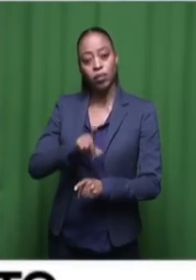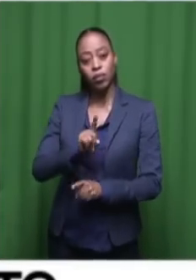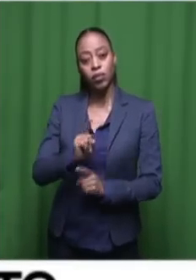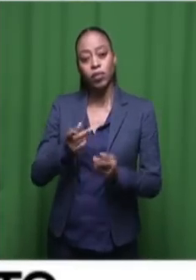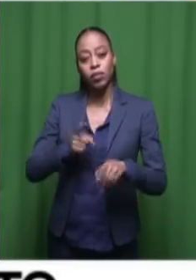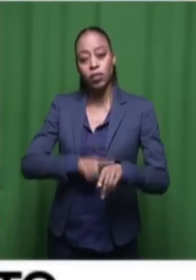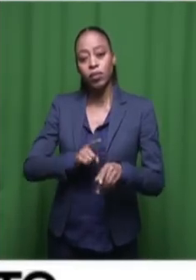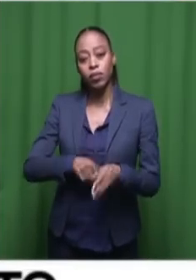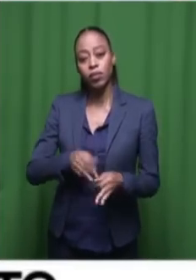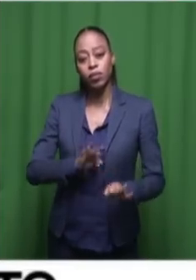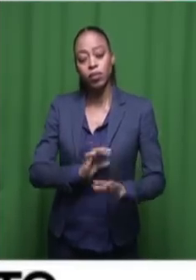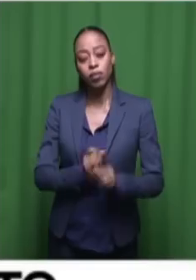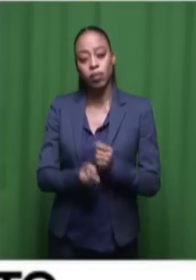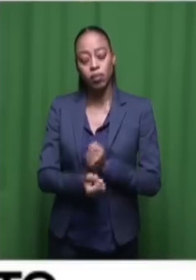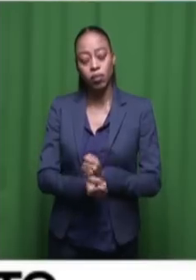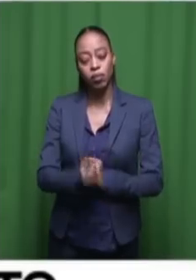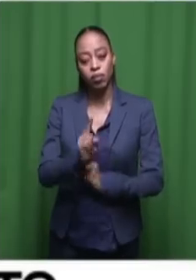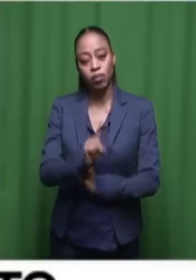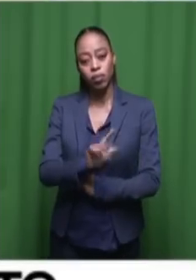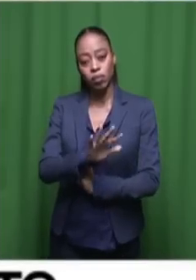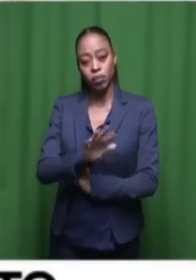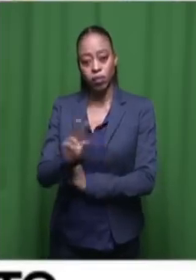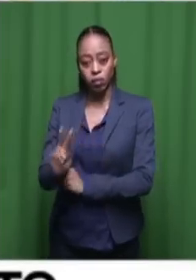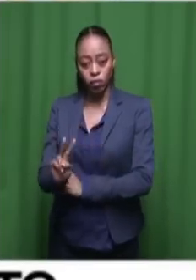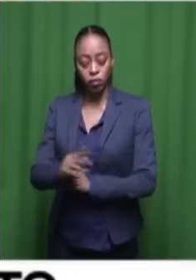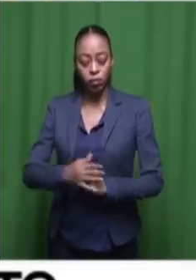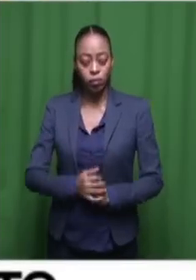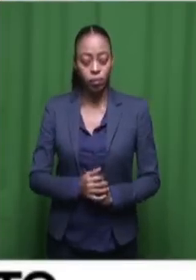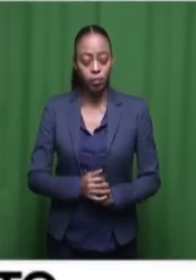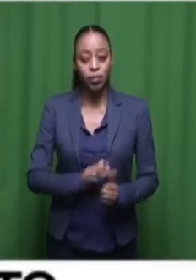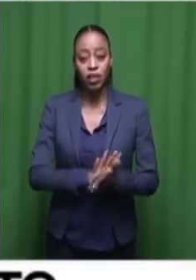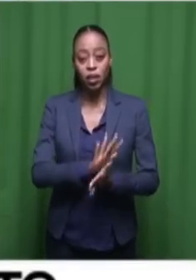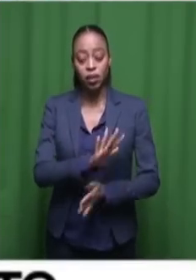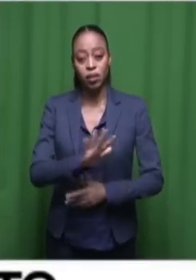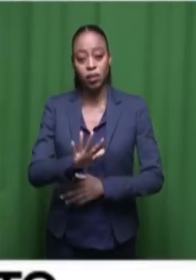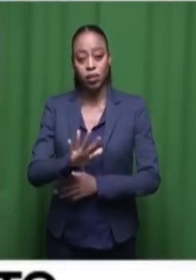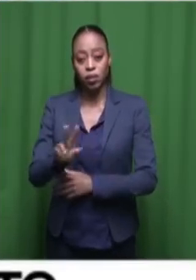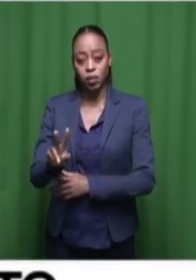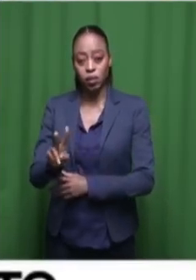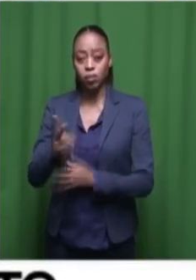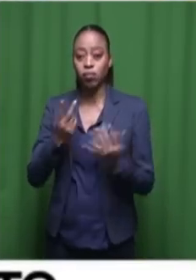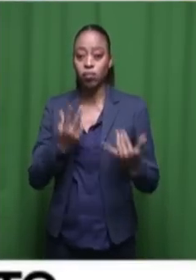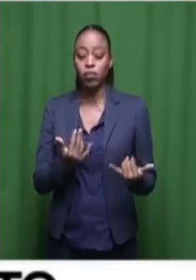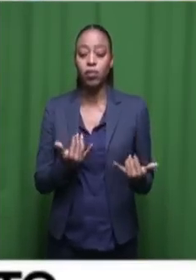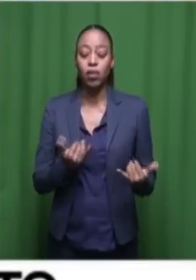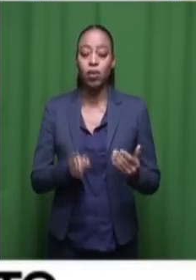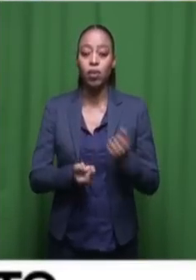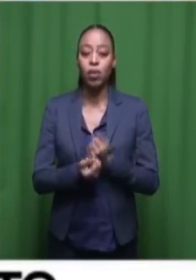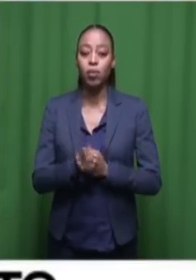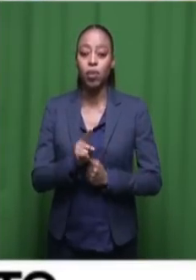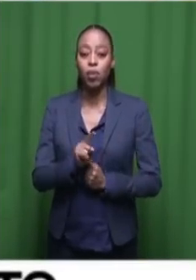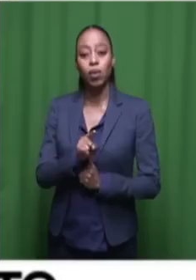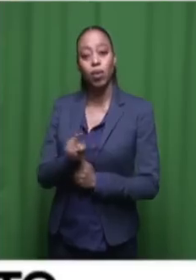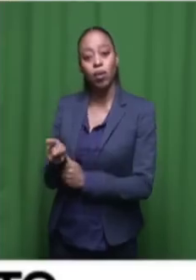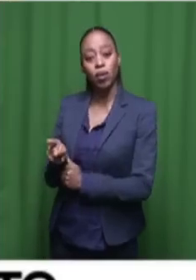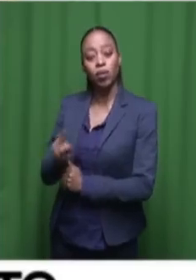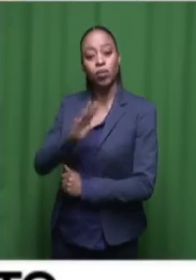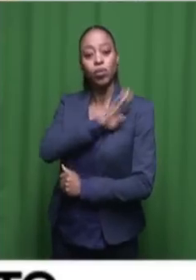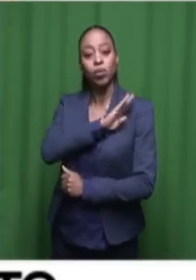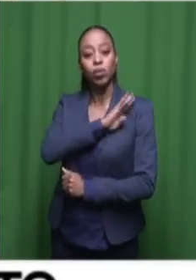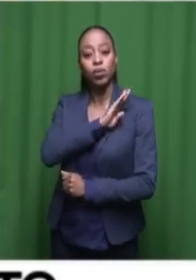in 1952. And what's going to happen now is that these Royal Naval